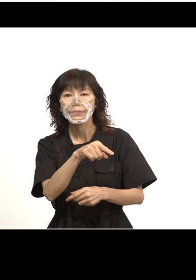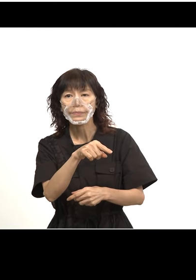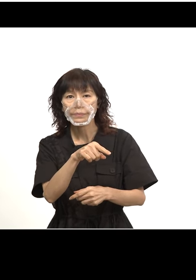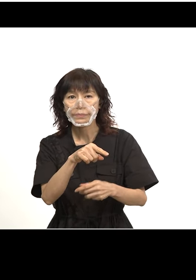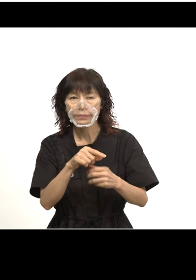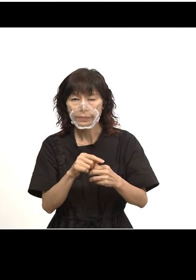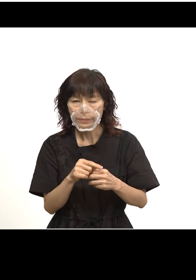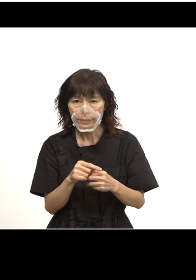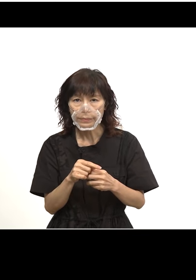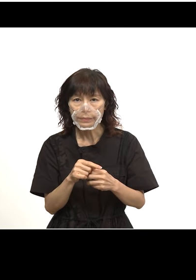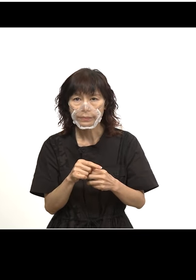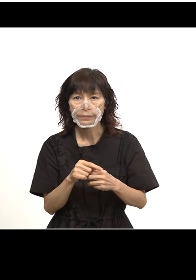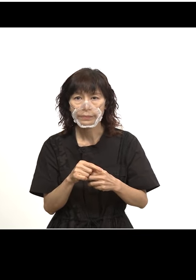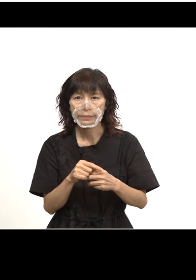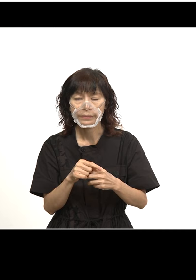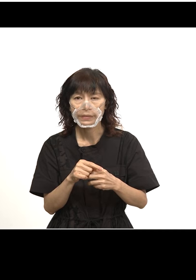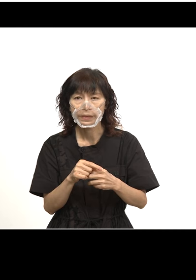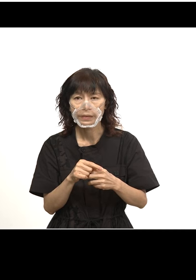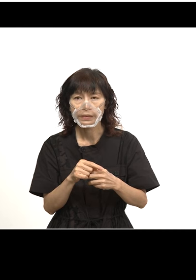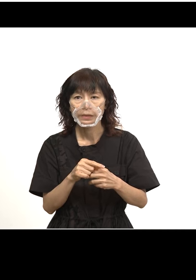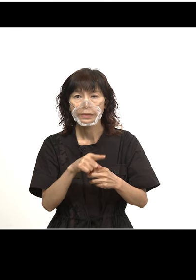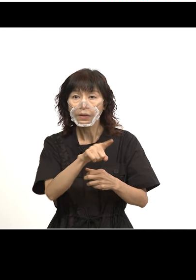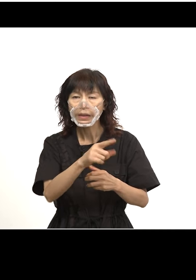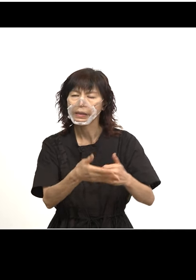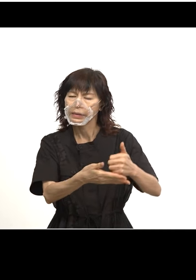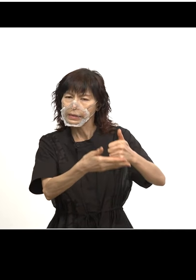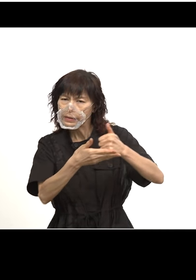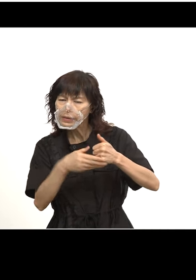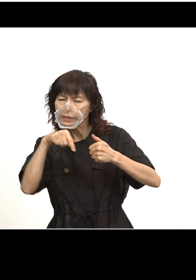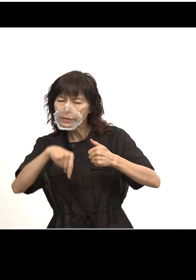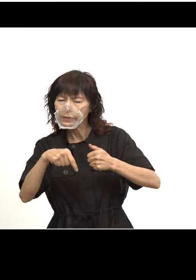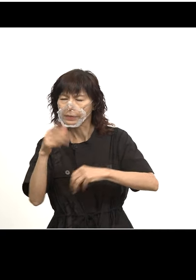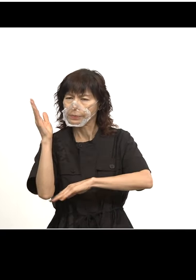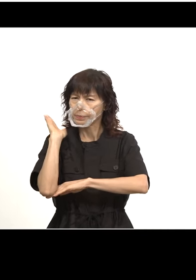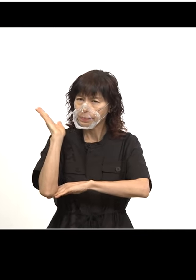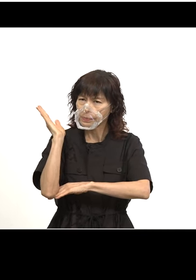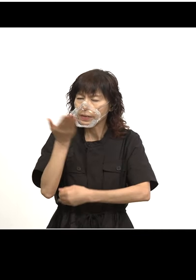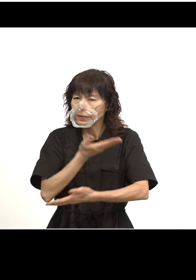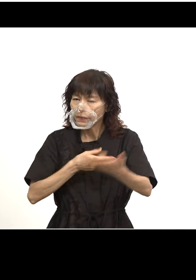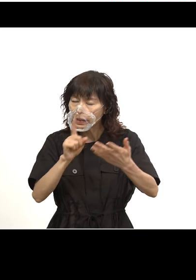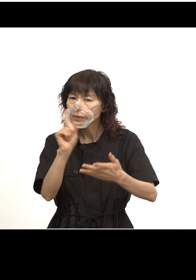the topic, arts and disability within a Cambodian context.